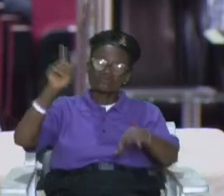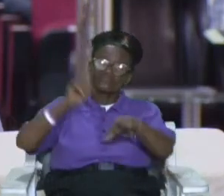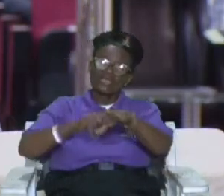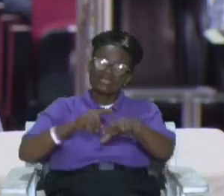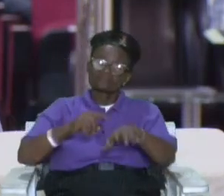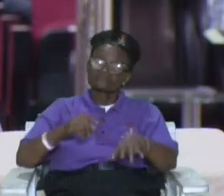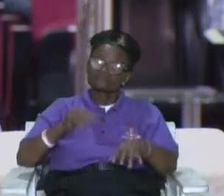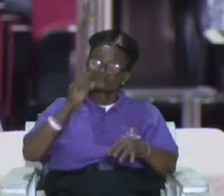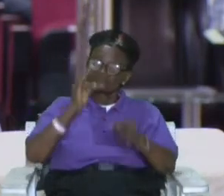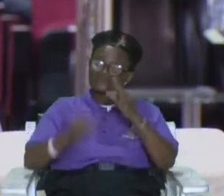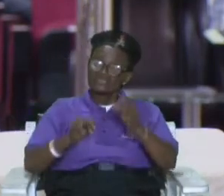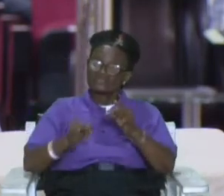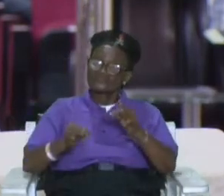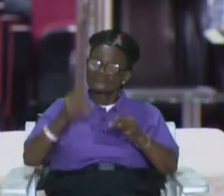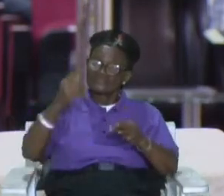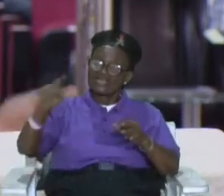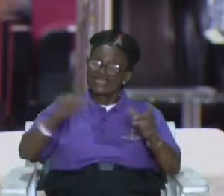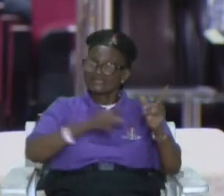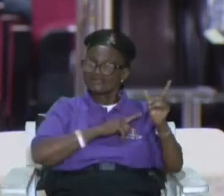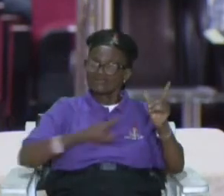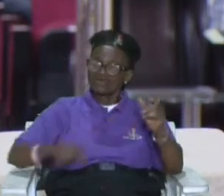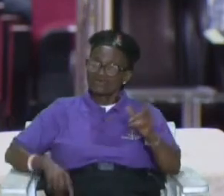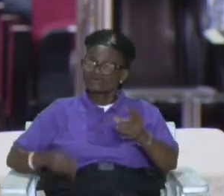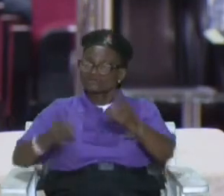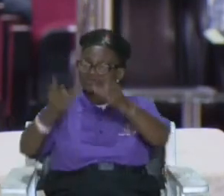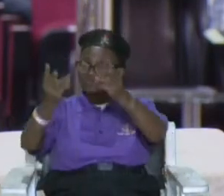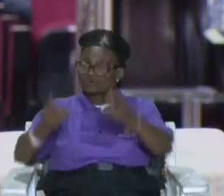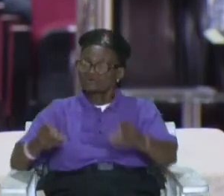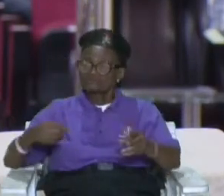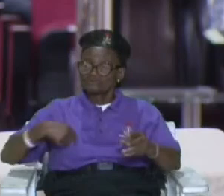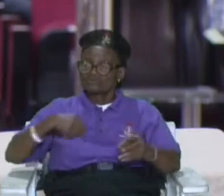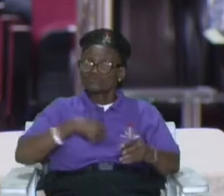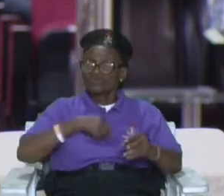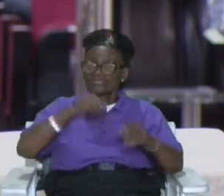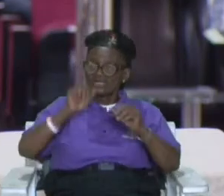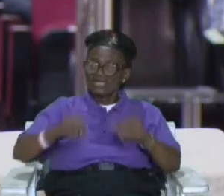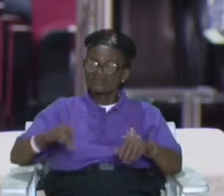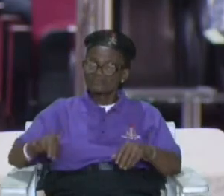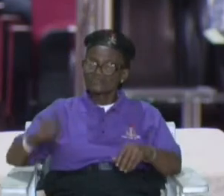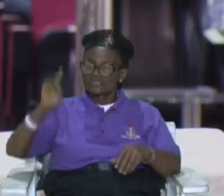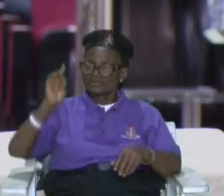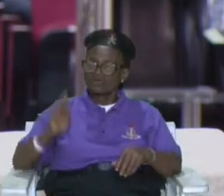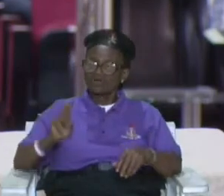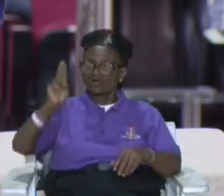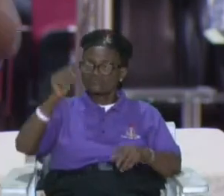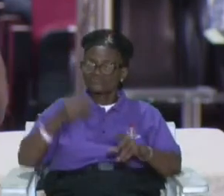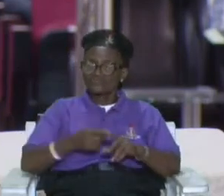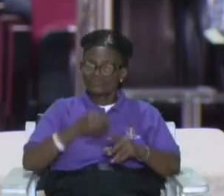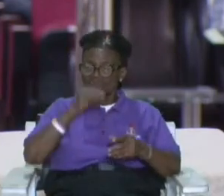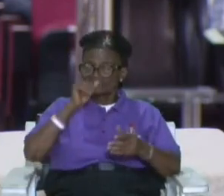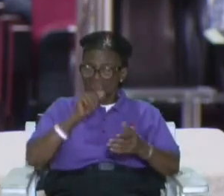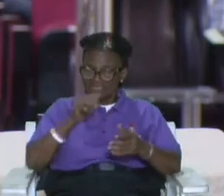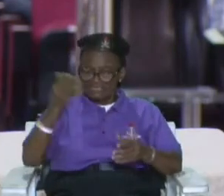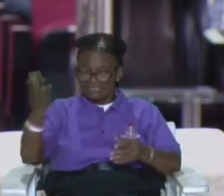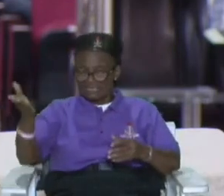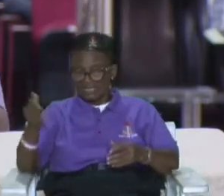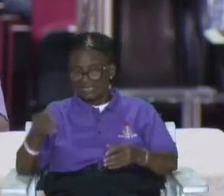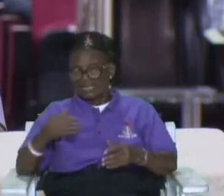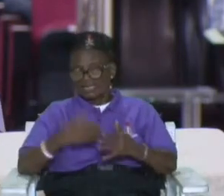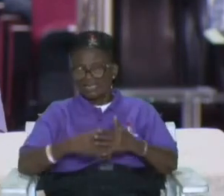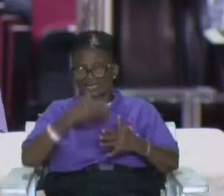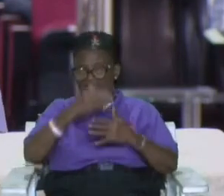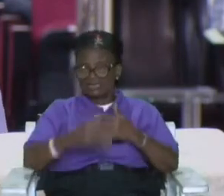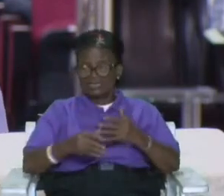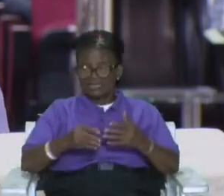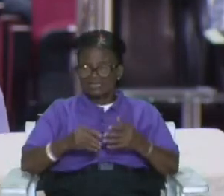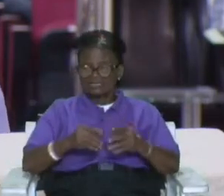If the Lord wants, we can pick up from there next month before we go on